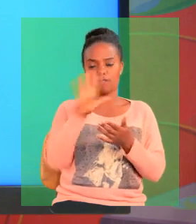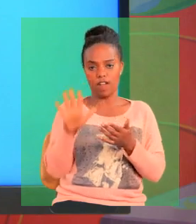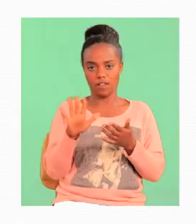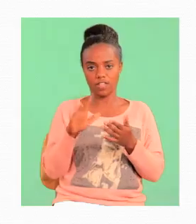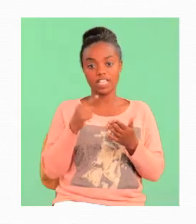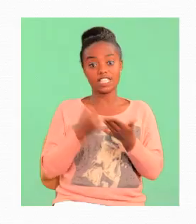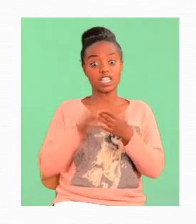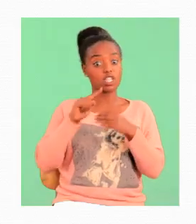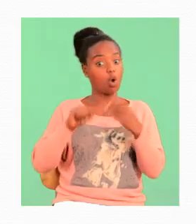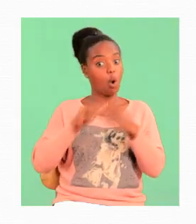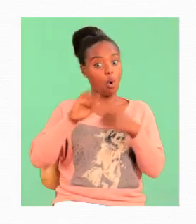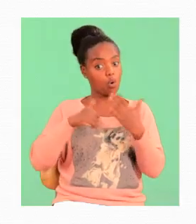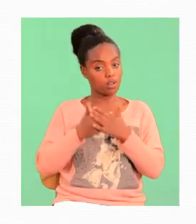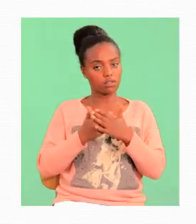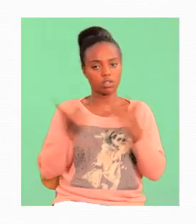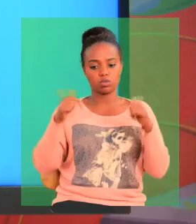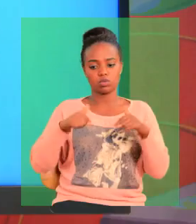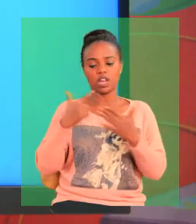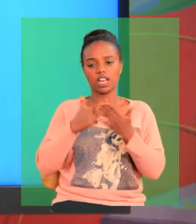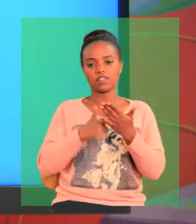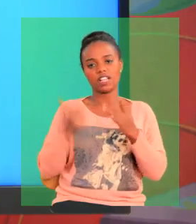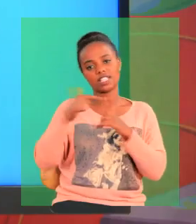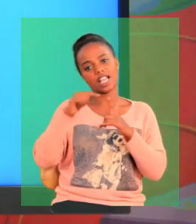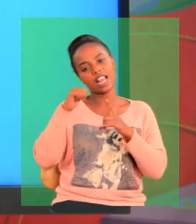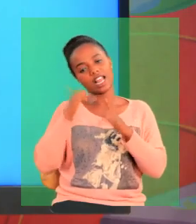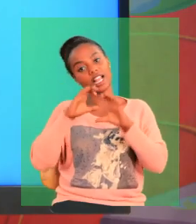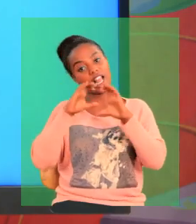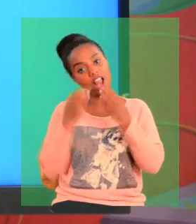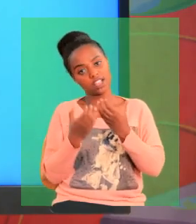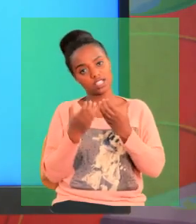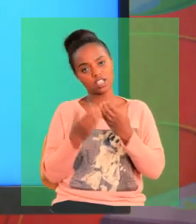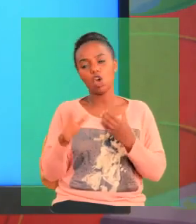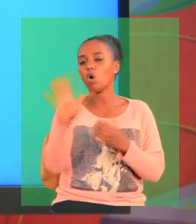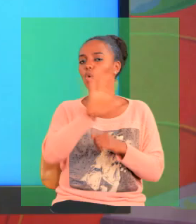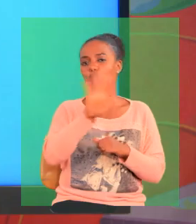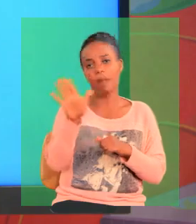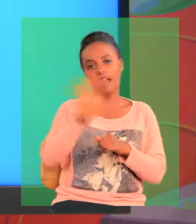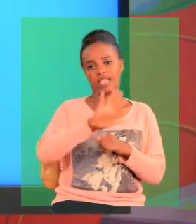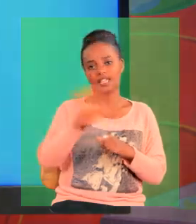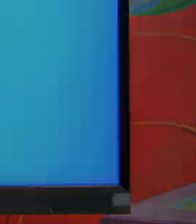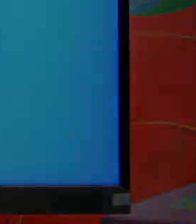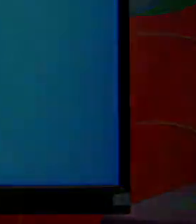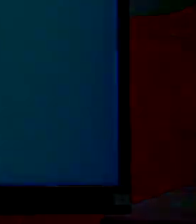So this is all about today's lesson. Until next lecture class, goodbye.